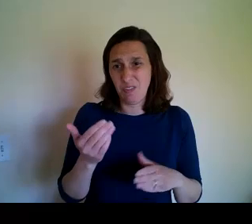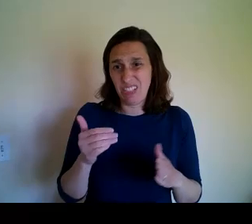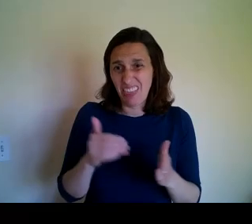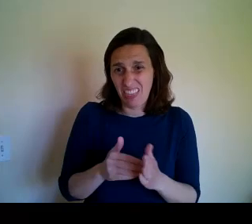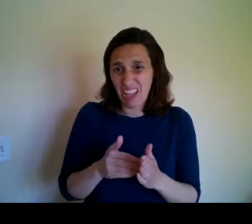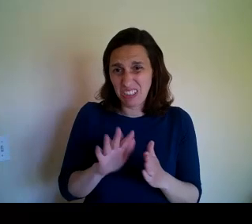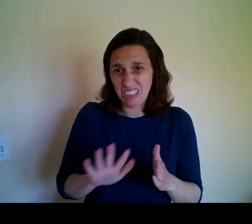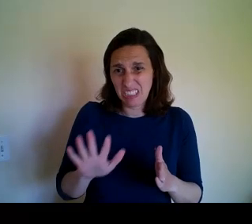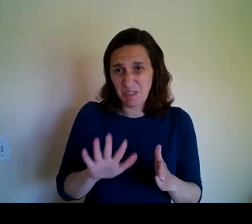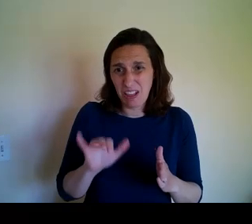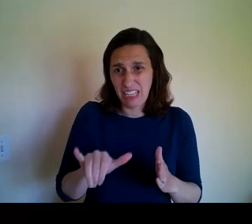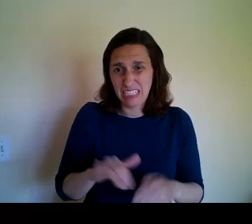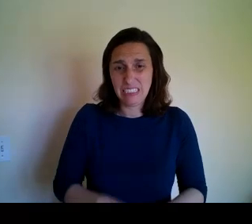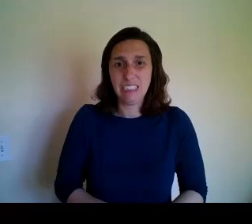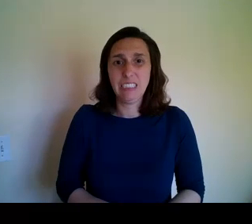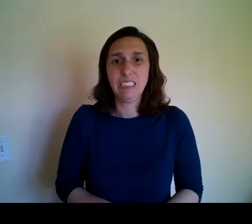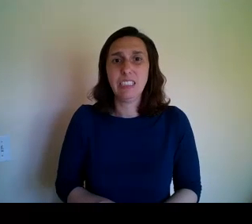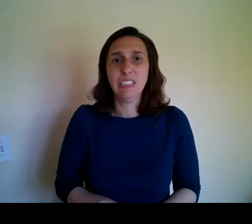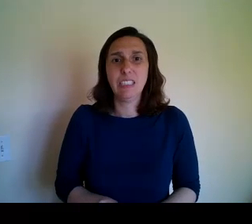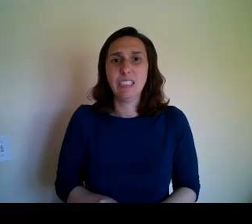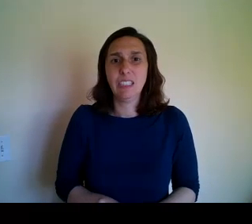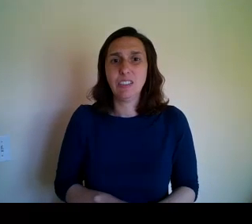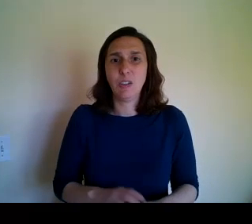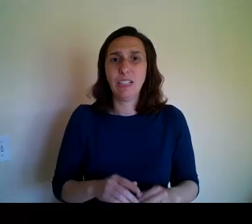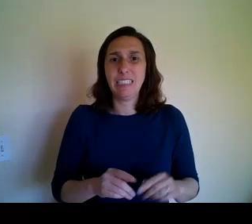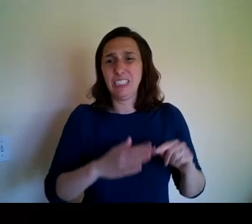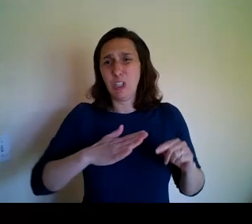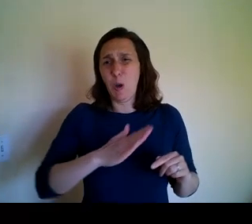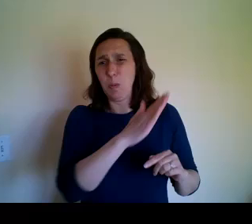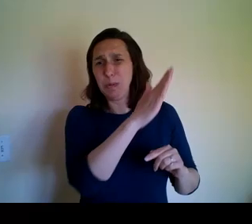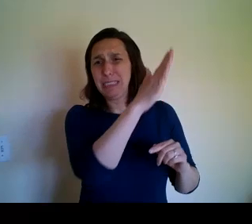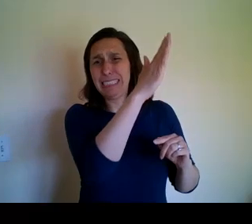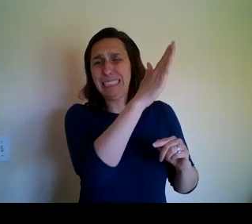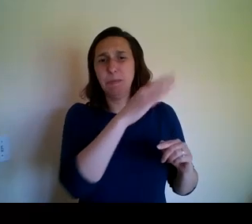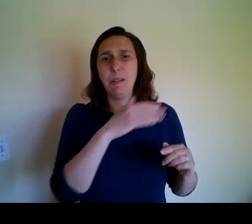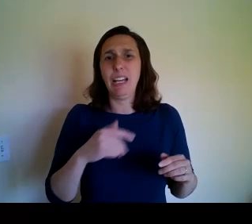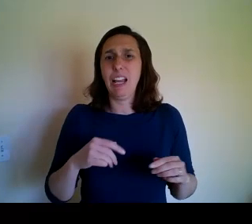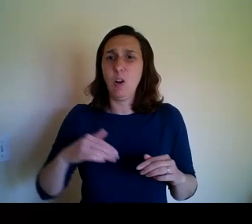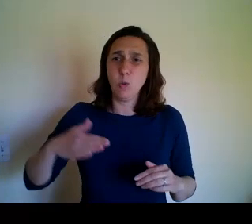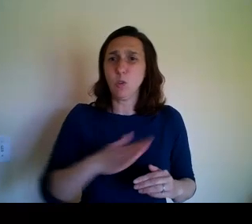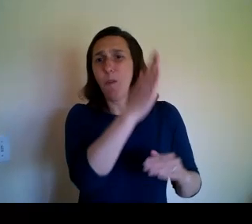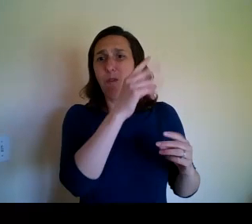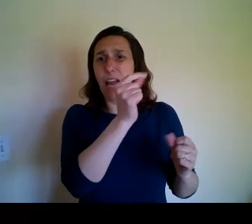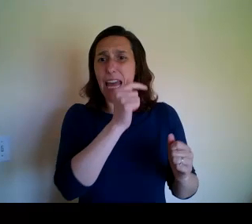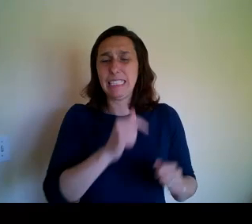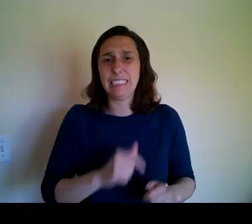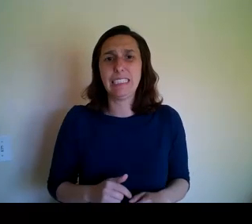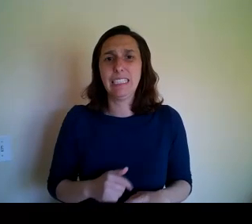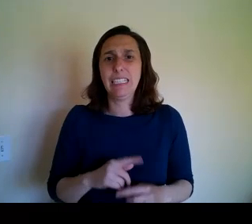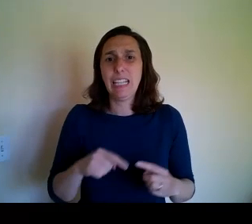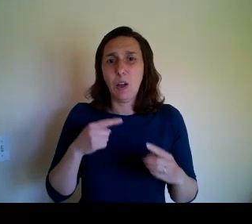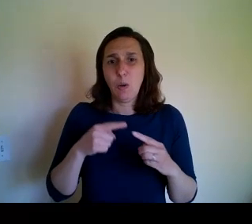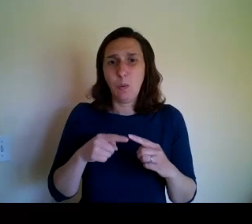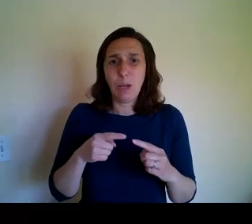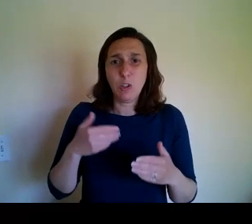And so when you're looking at it, this is so steep, this rise is so fast that when you're close to